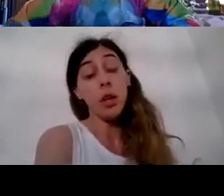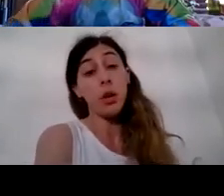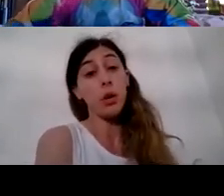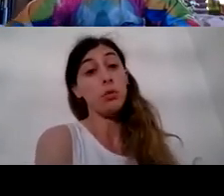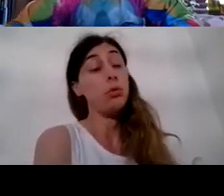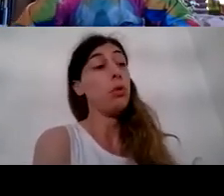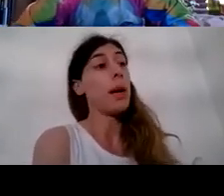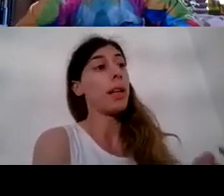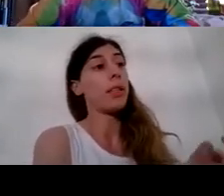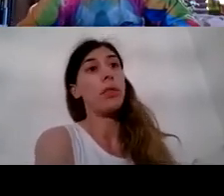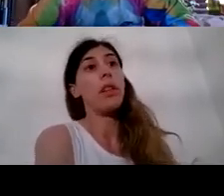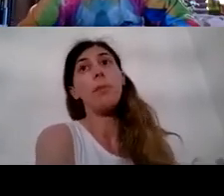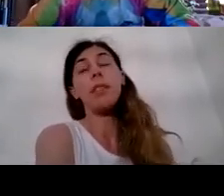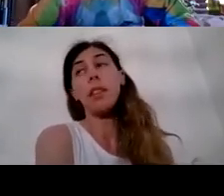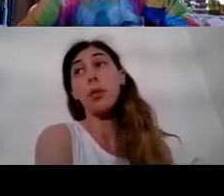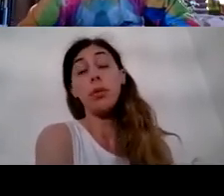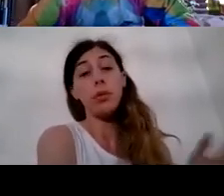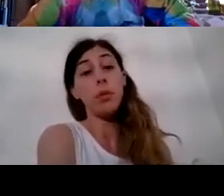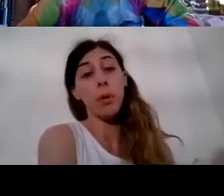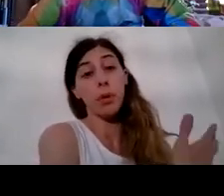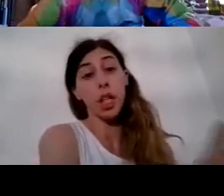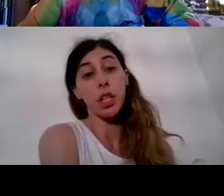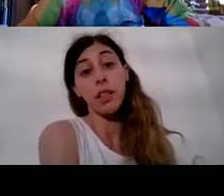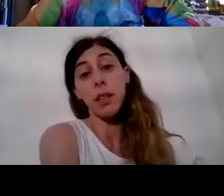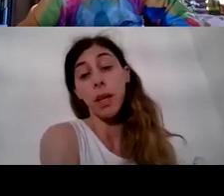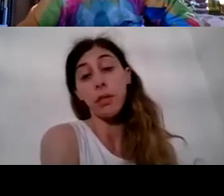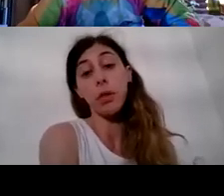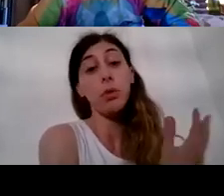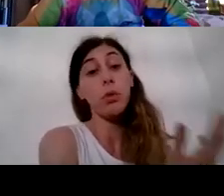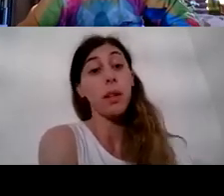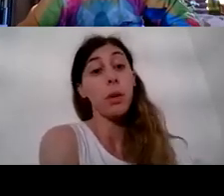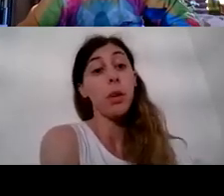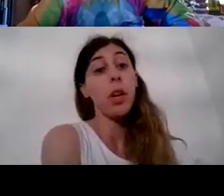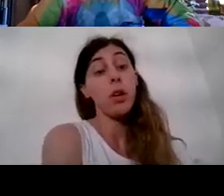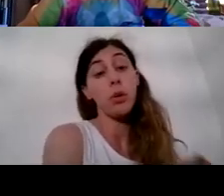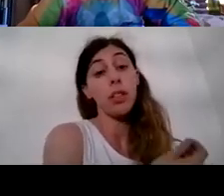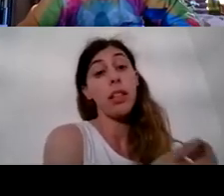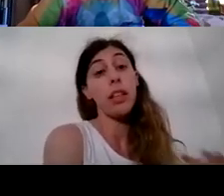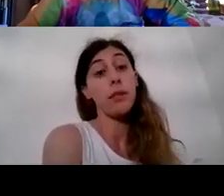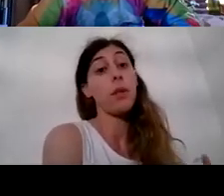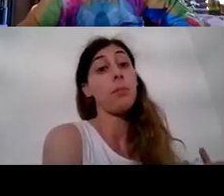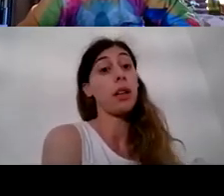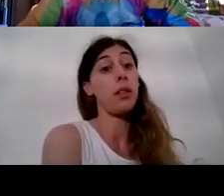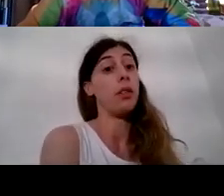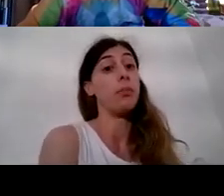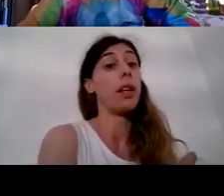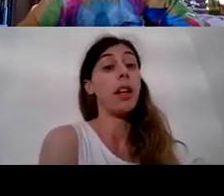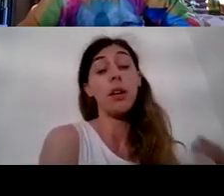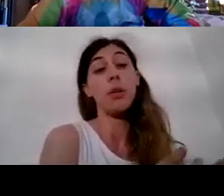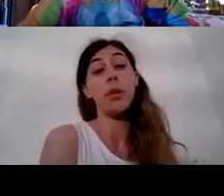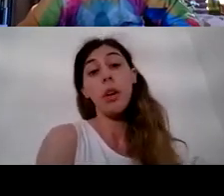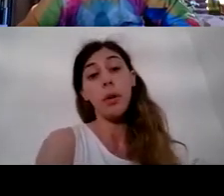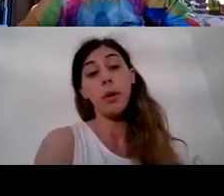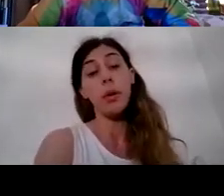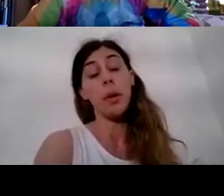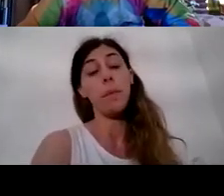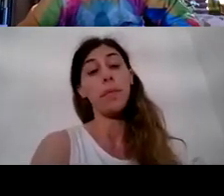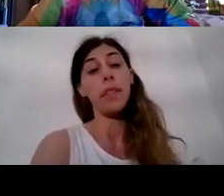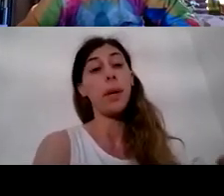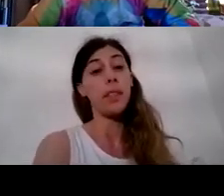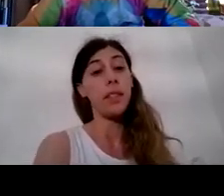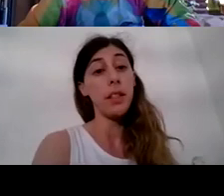psychiatric certification. These physicians work normally, but in